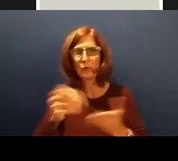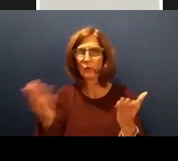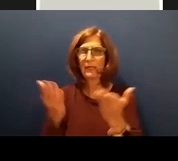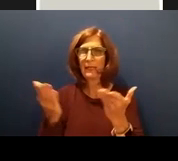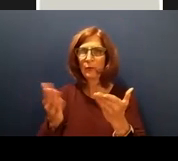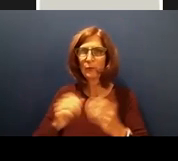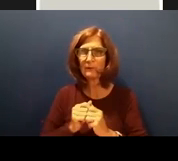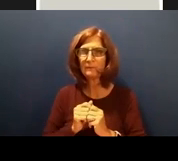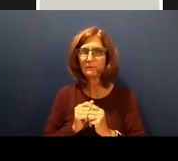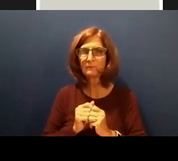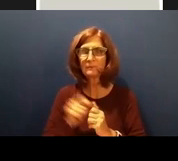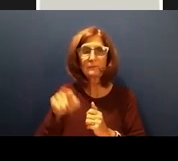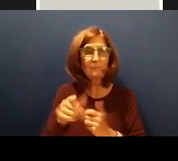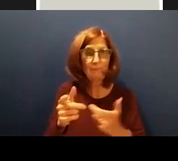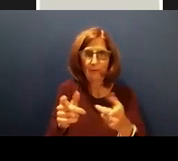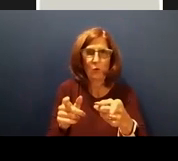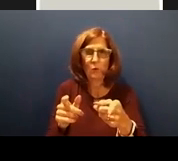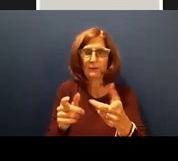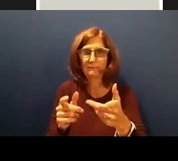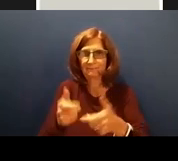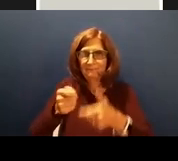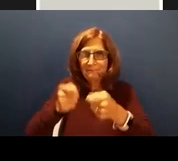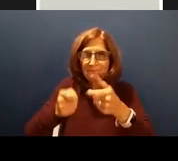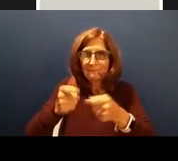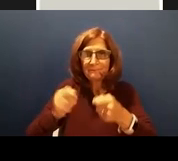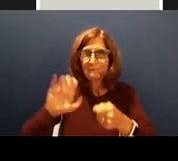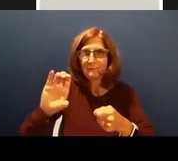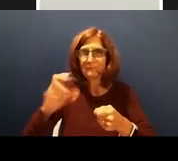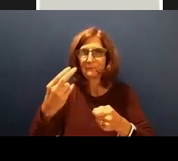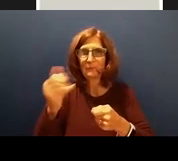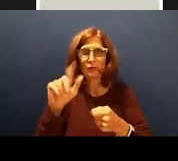Or send us a chat in the Q&A.